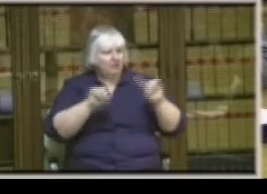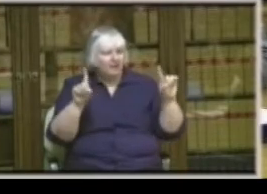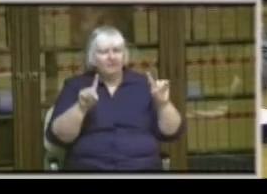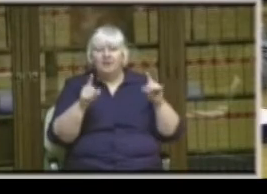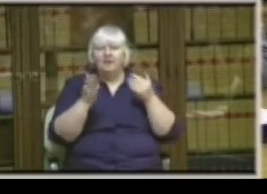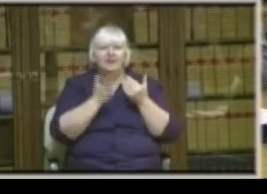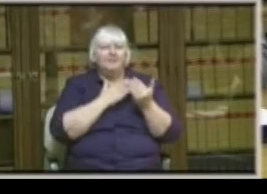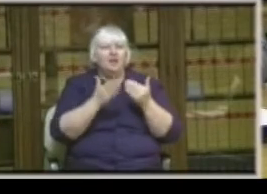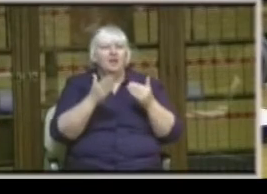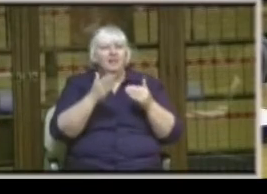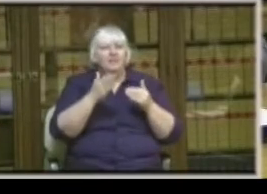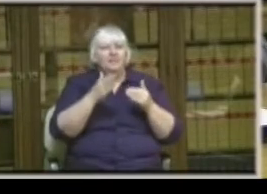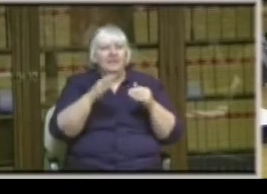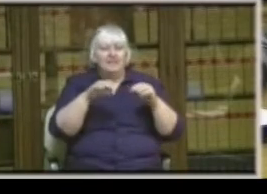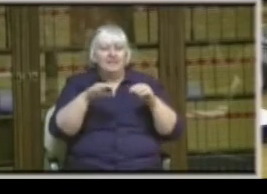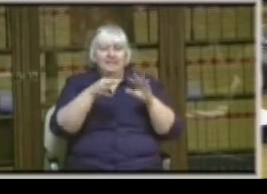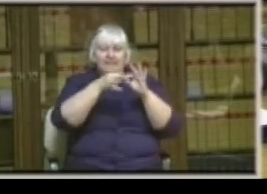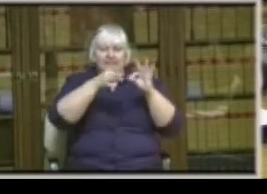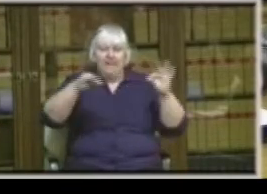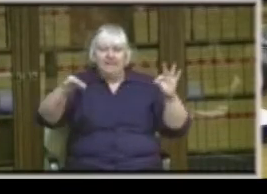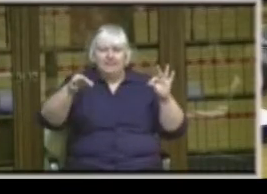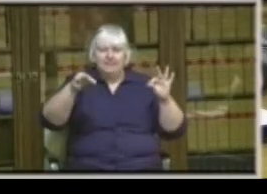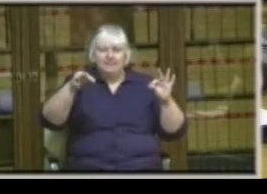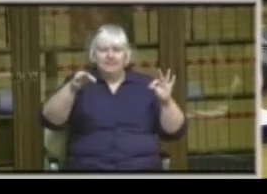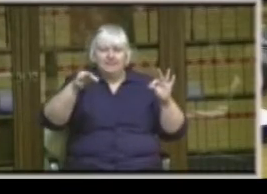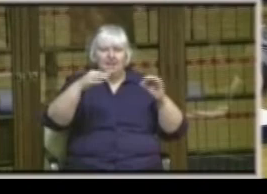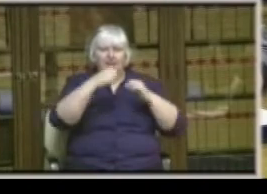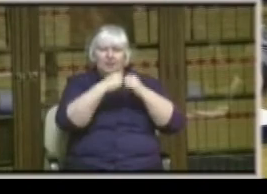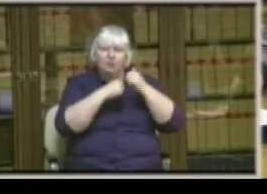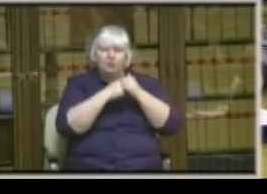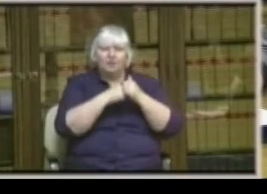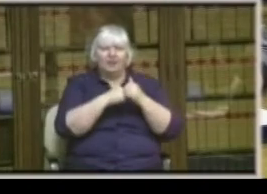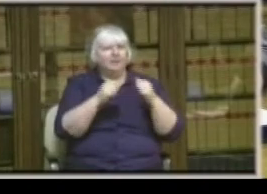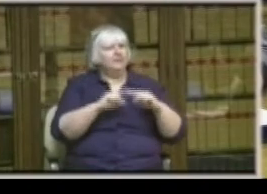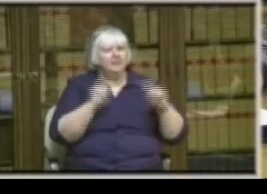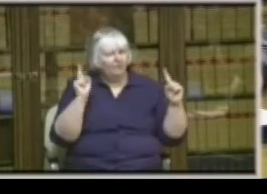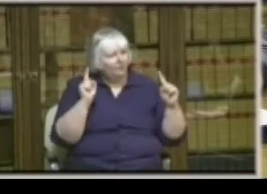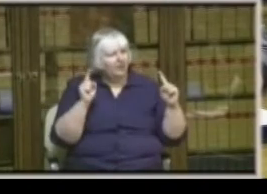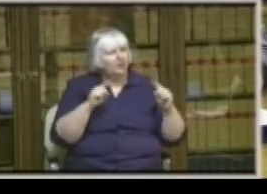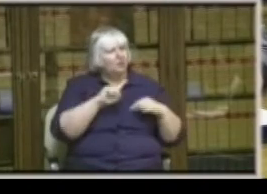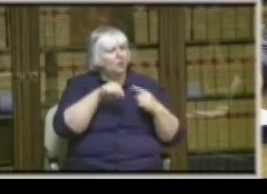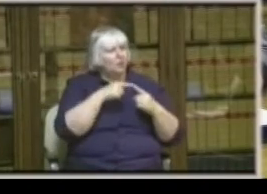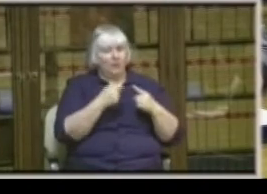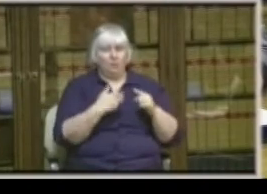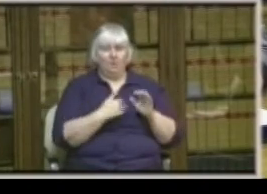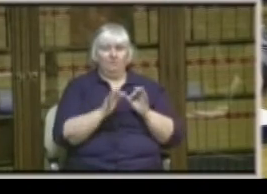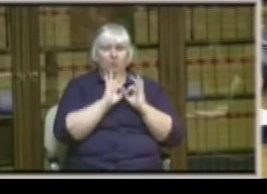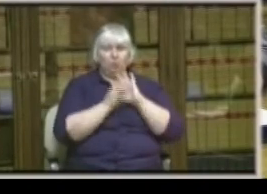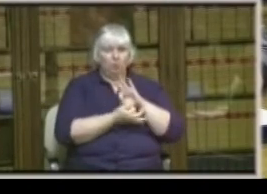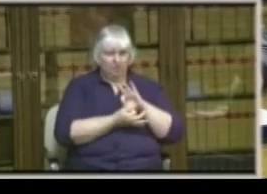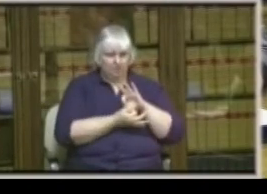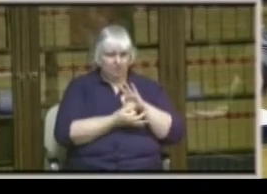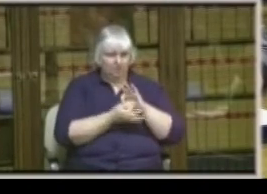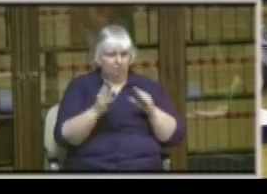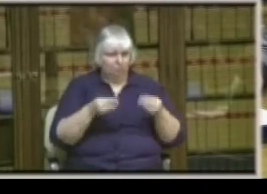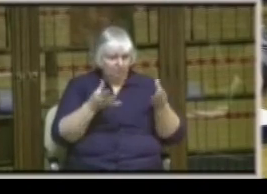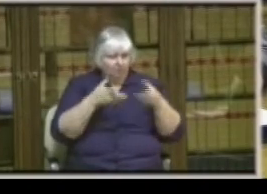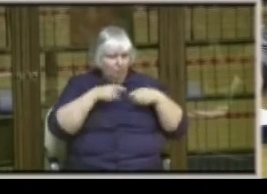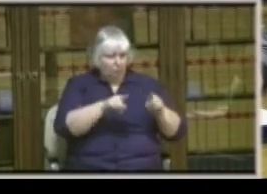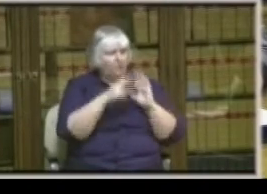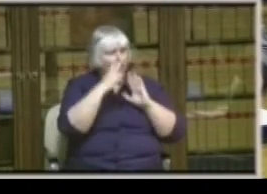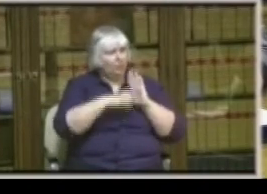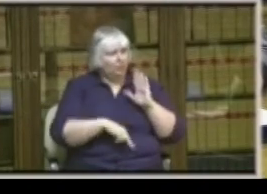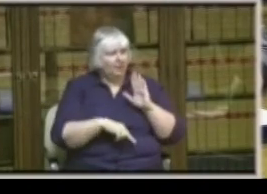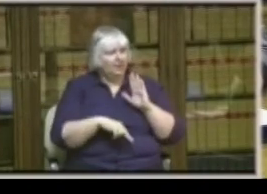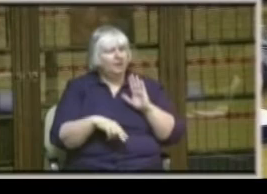the construct of the sentences that are being, formulated. And so when you have interpreting provided during the